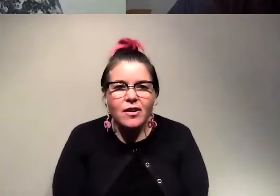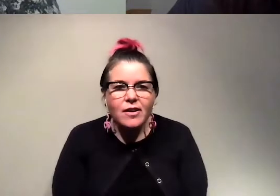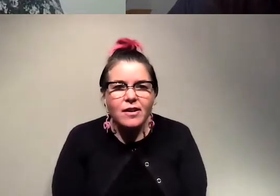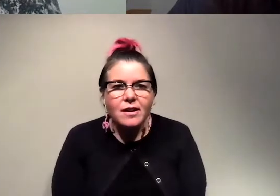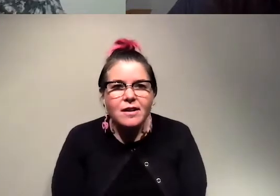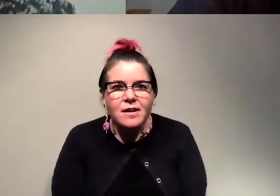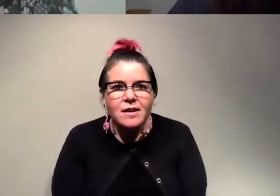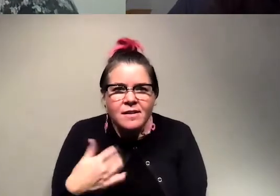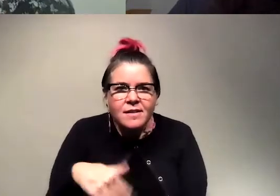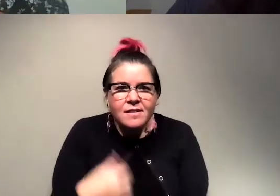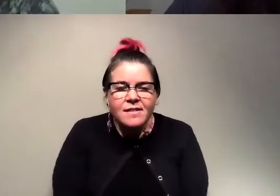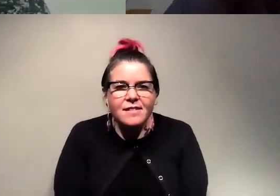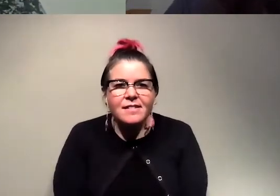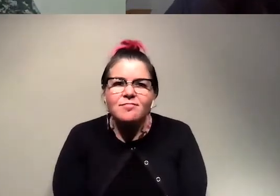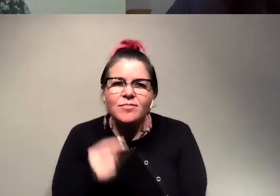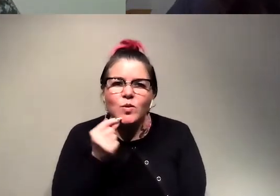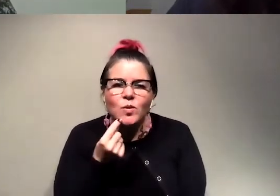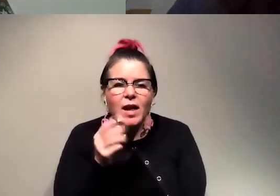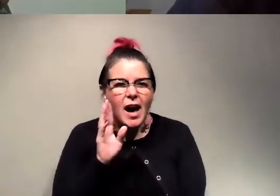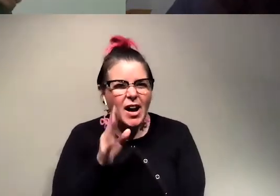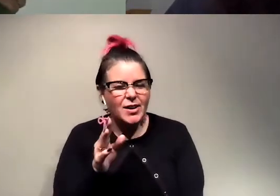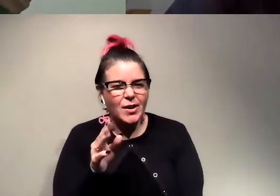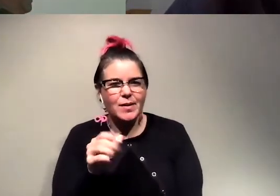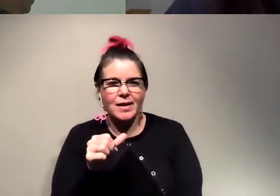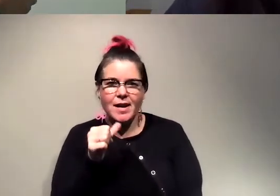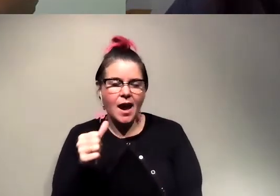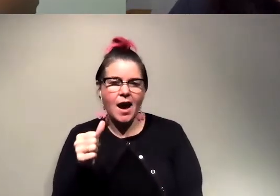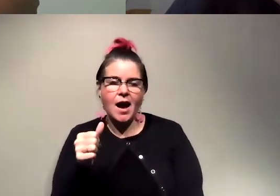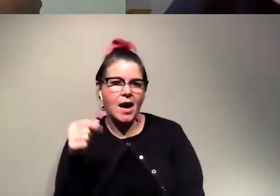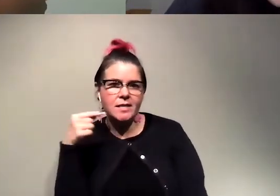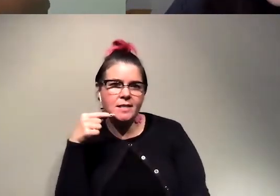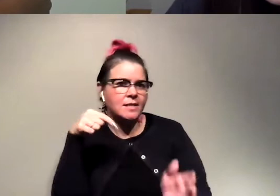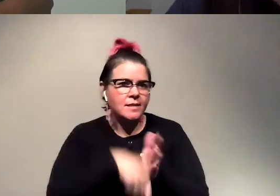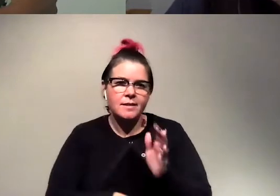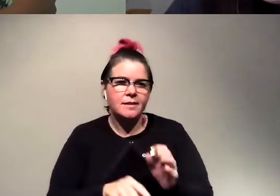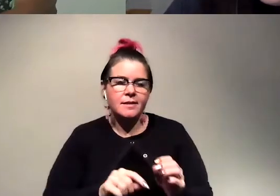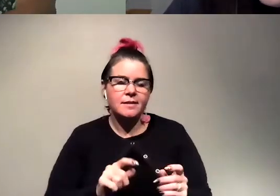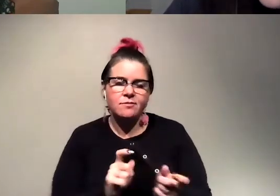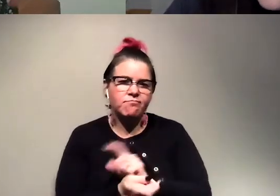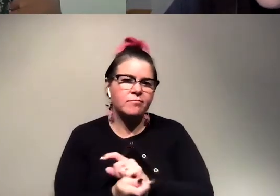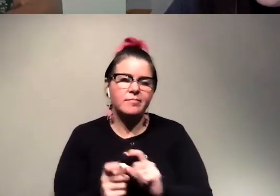Whoa, that's so cool. I know that's like not as extreme as it can get, but it's still pretty cool that that's happened.